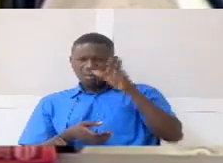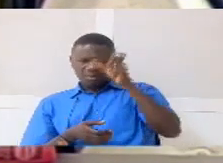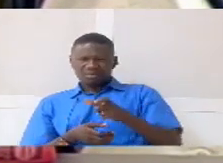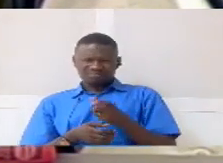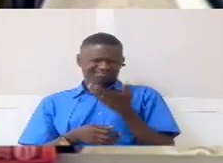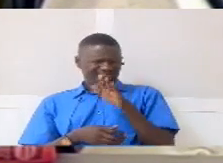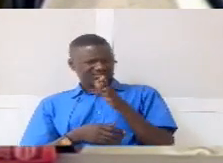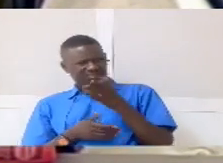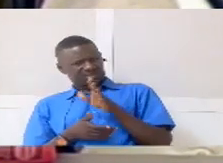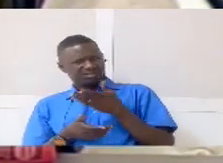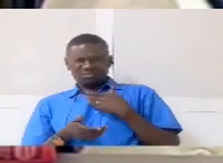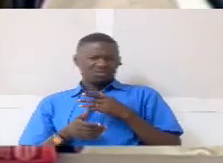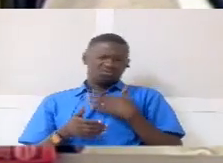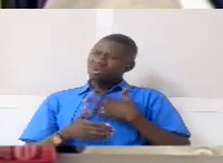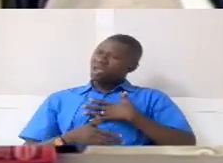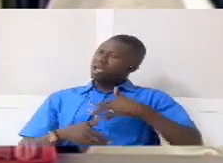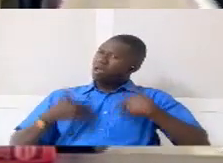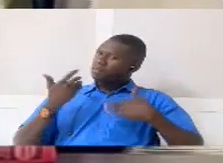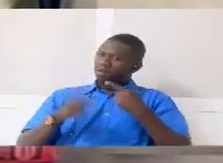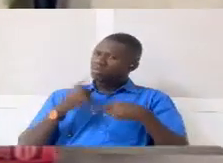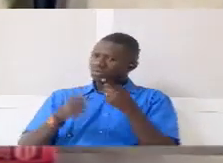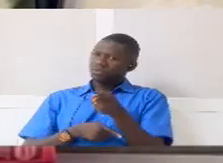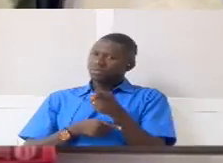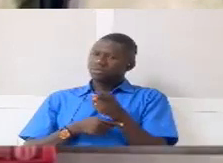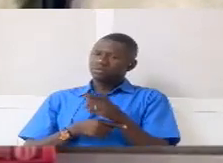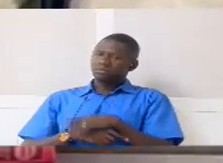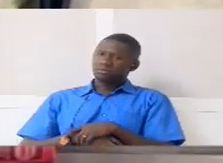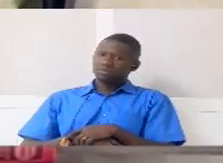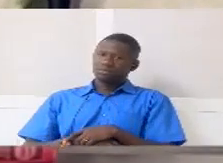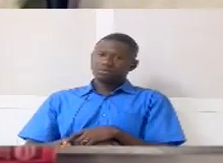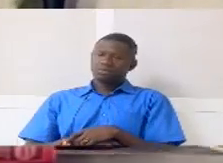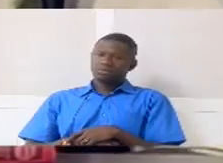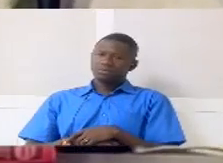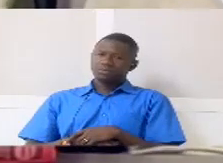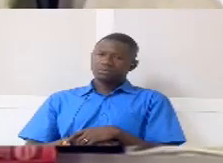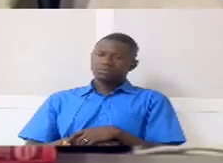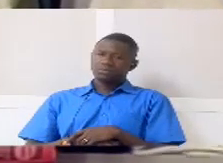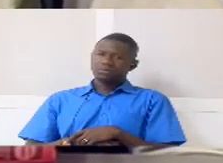very pleasing to him. And